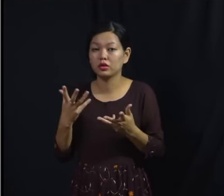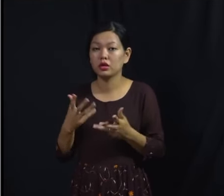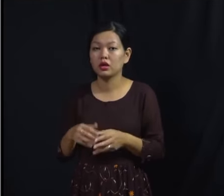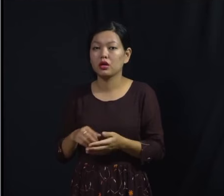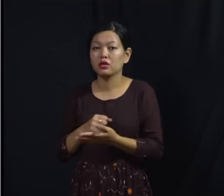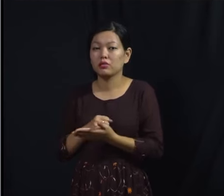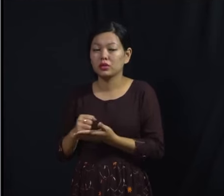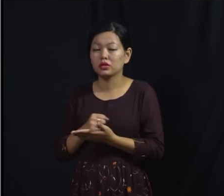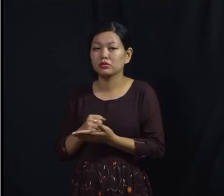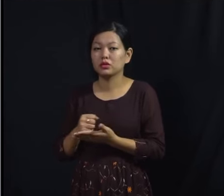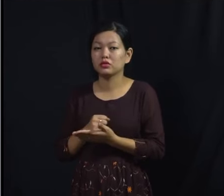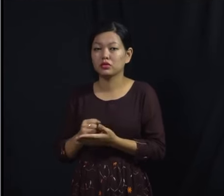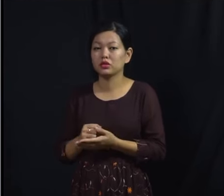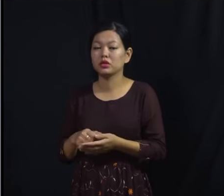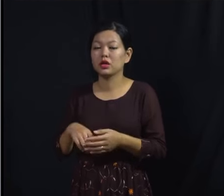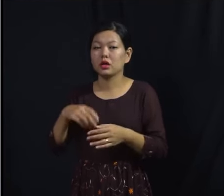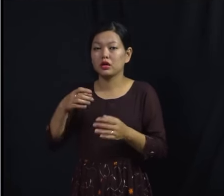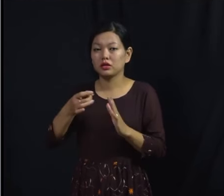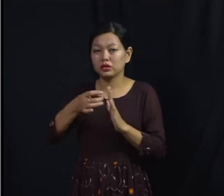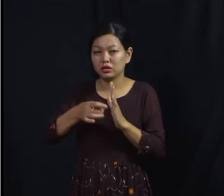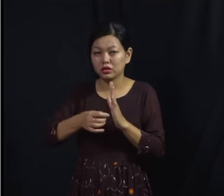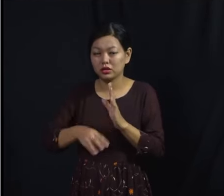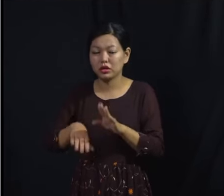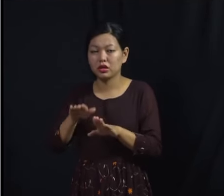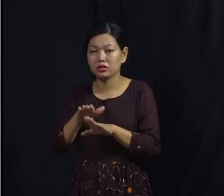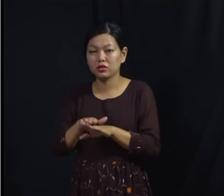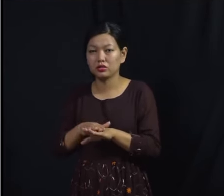in the hospital, and that's how she saved the mother from this